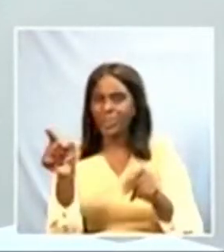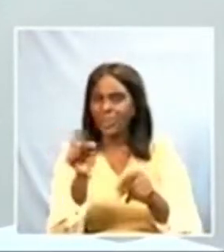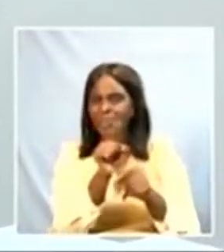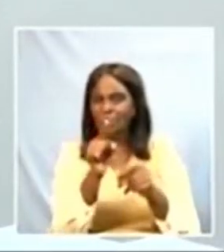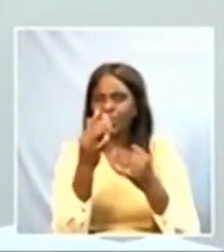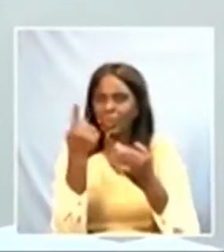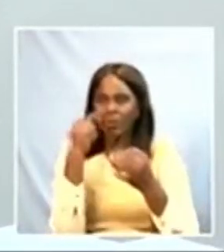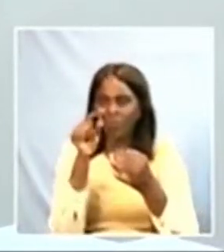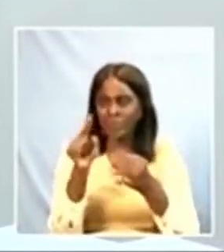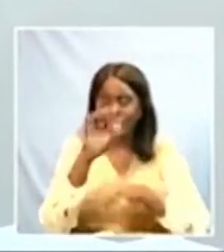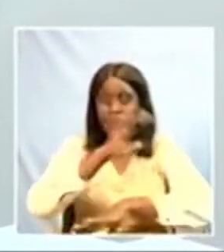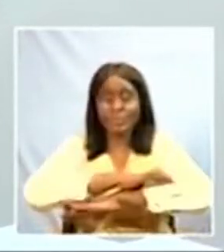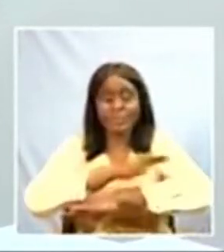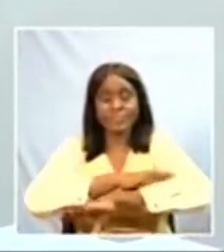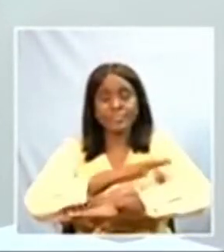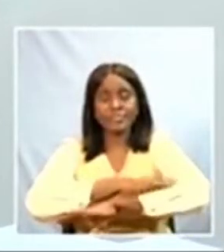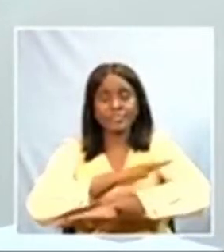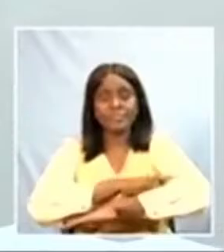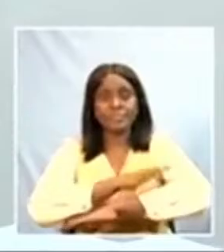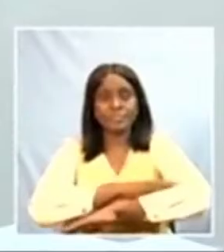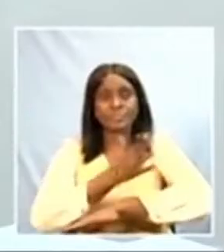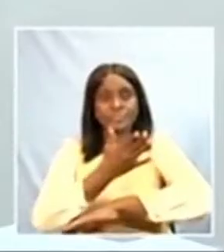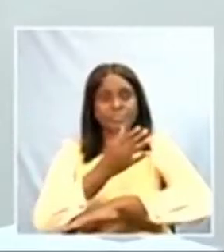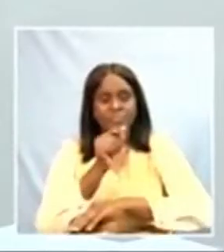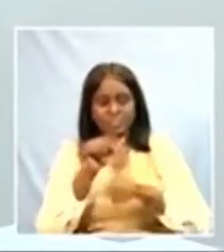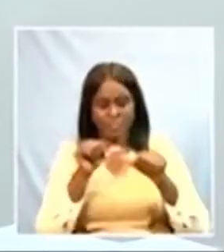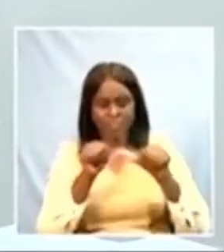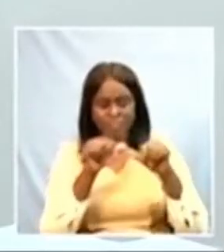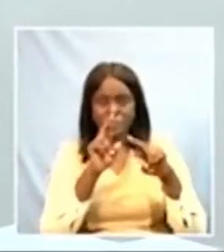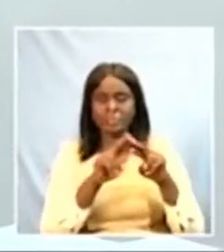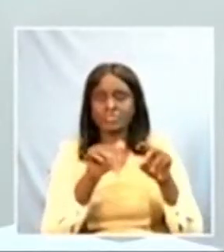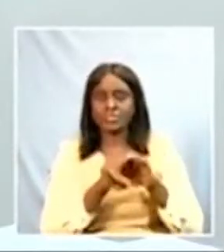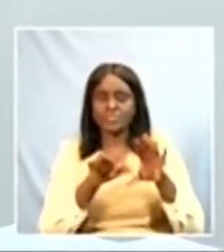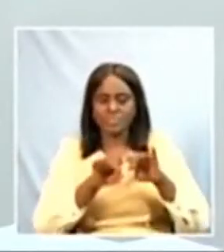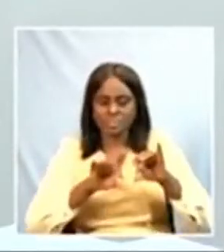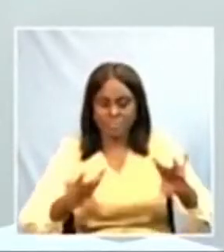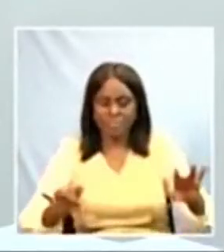were waiting for the desks. They're still sitting on the floor.